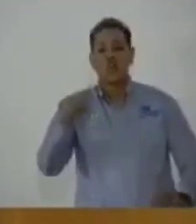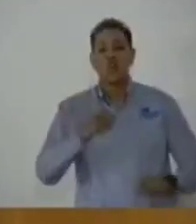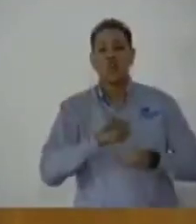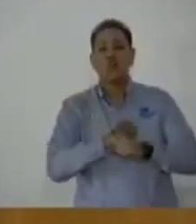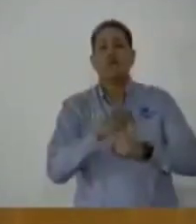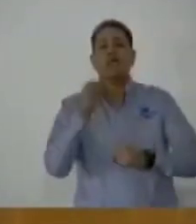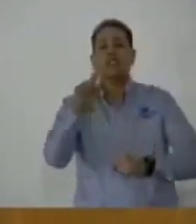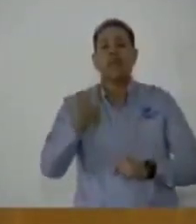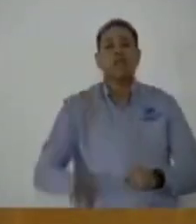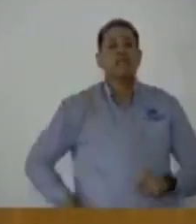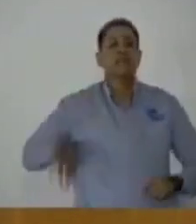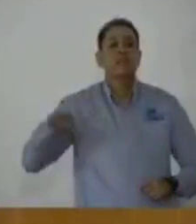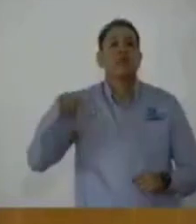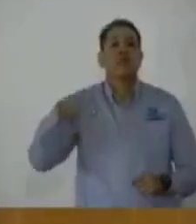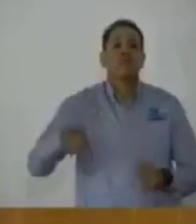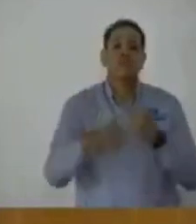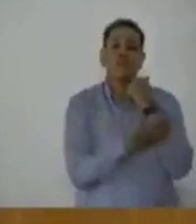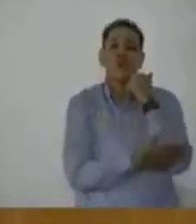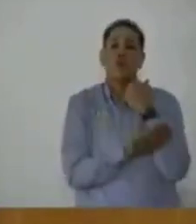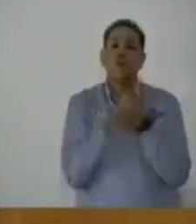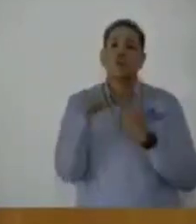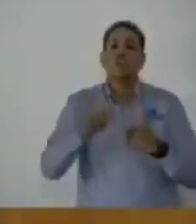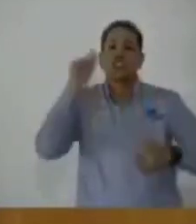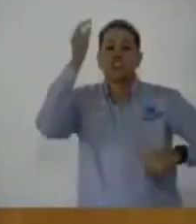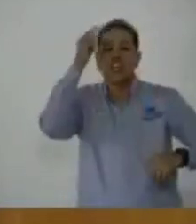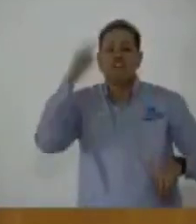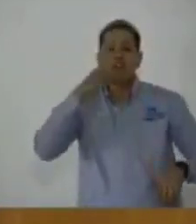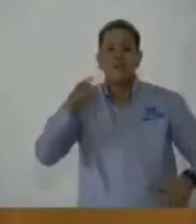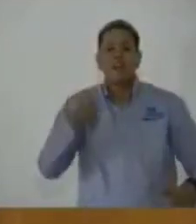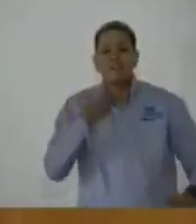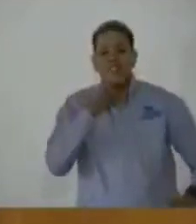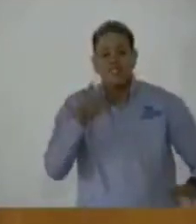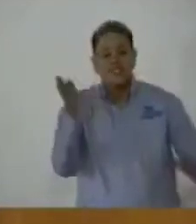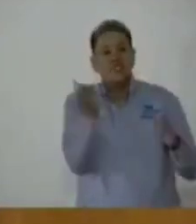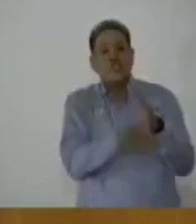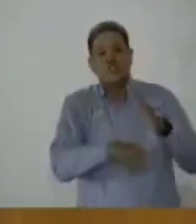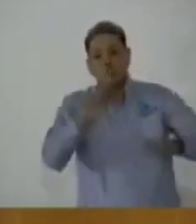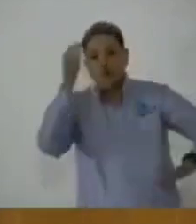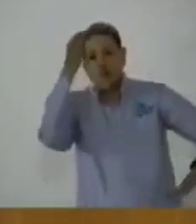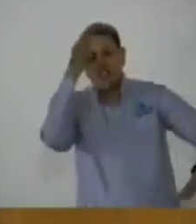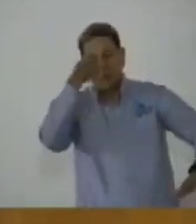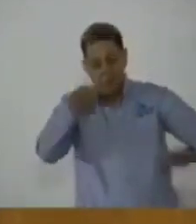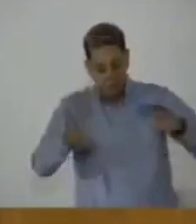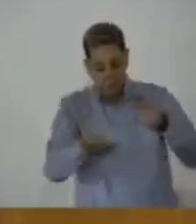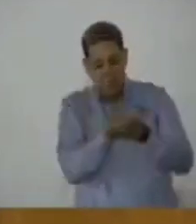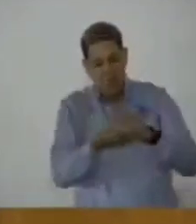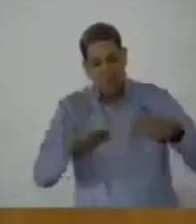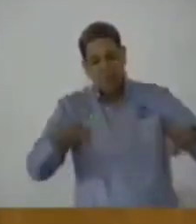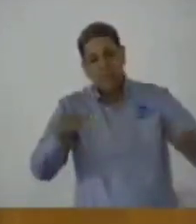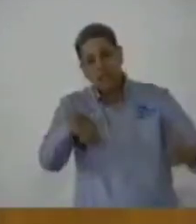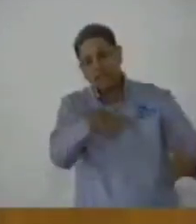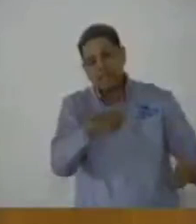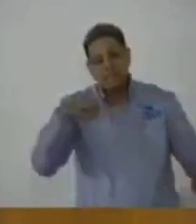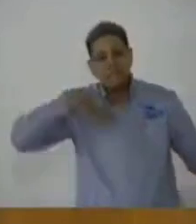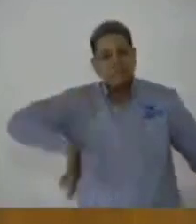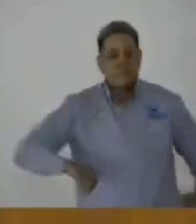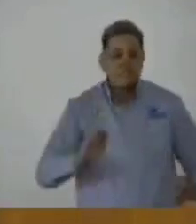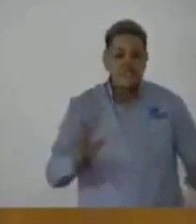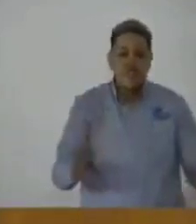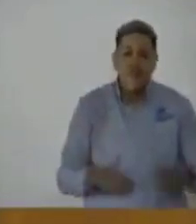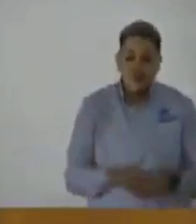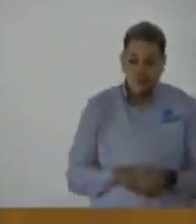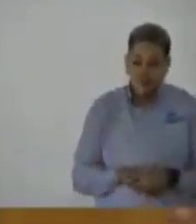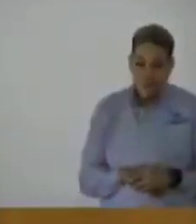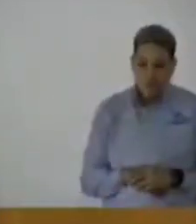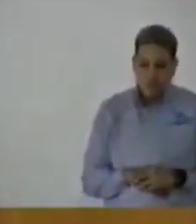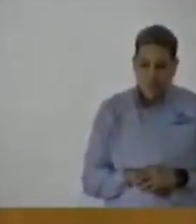protect taxpayers of this country. This government is a spineless government that will sell you out.